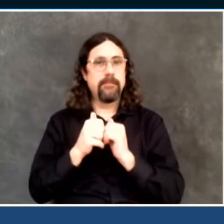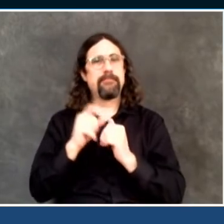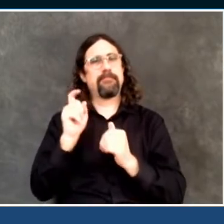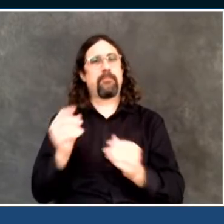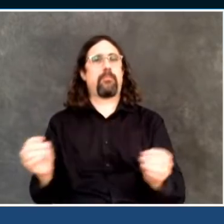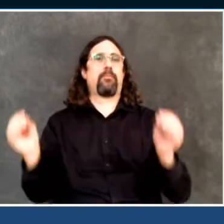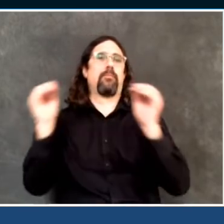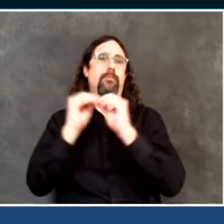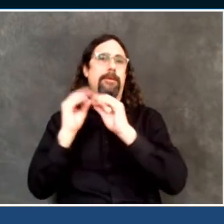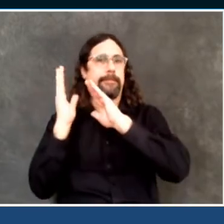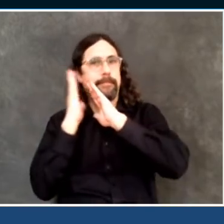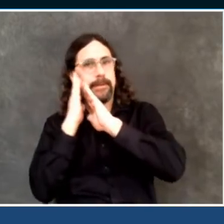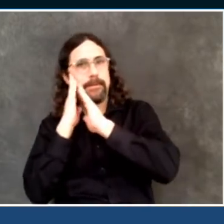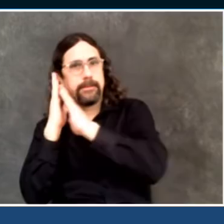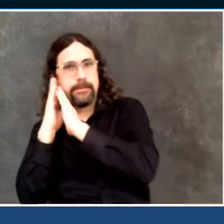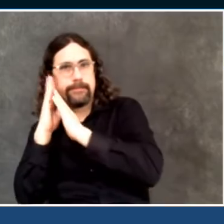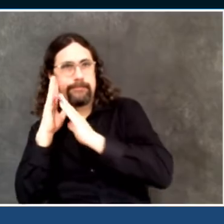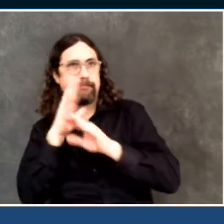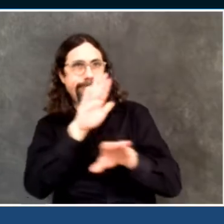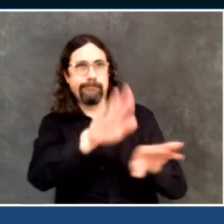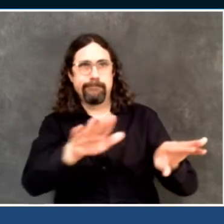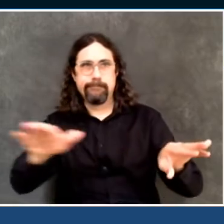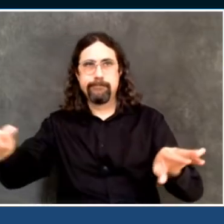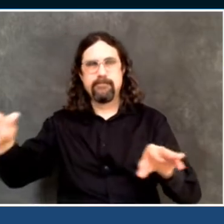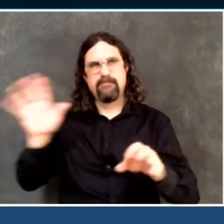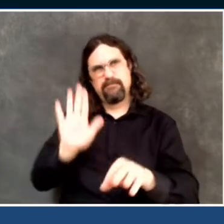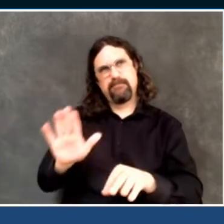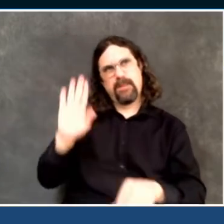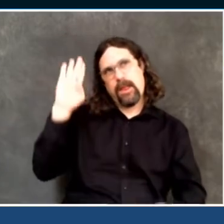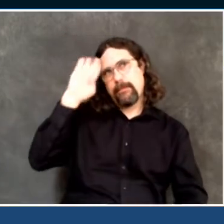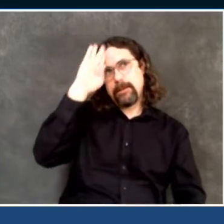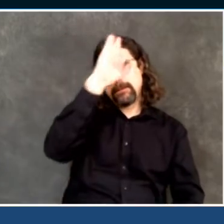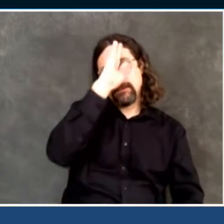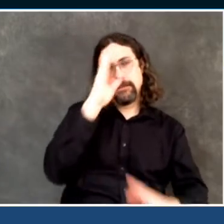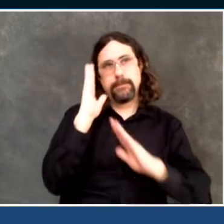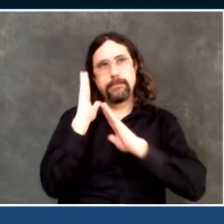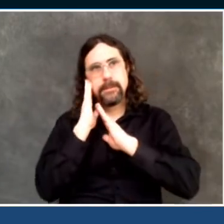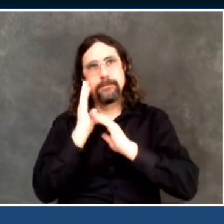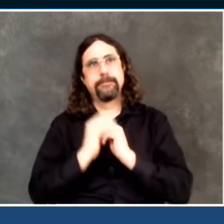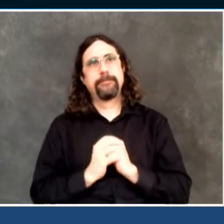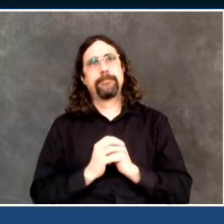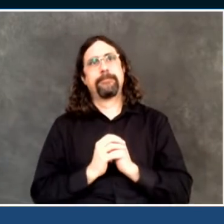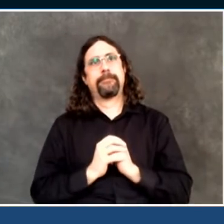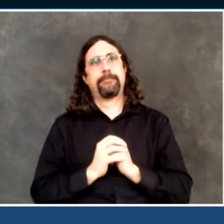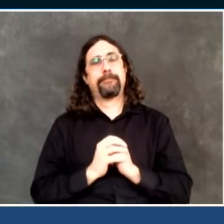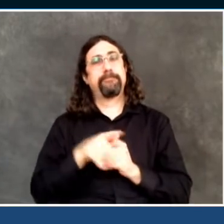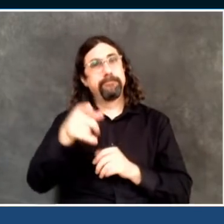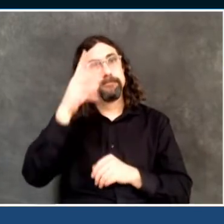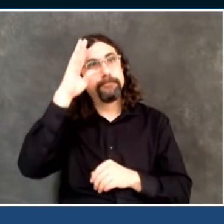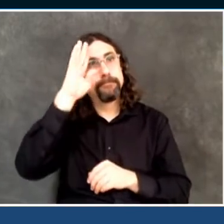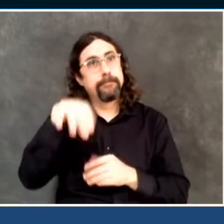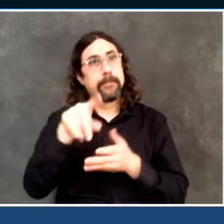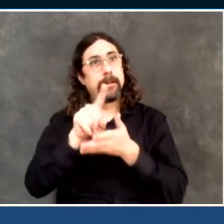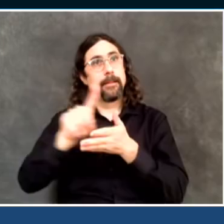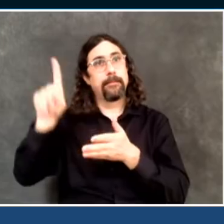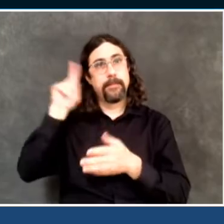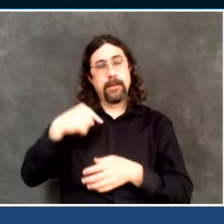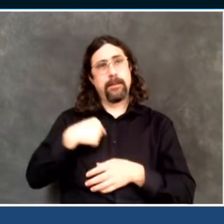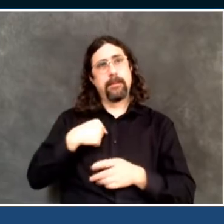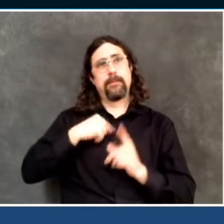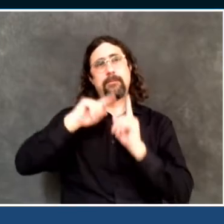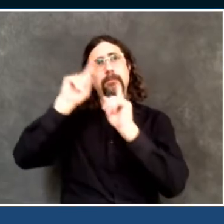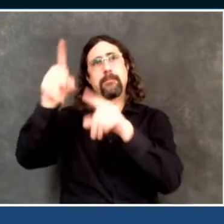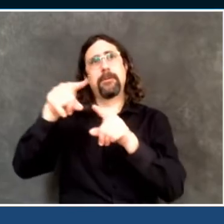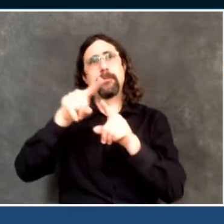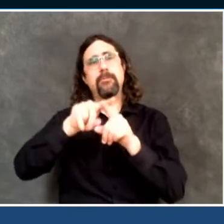hospitals. Last week, about 8 days ago, I was at the Billie Jean King Tennis Center in Queens. When you